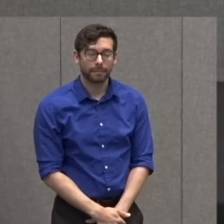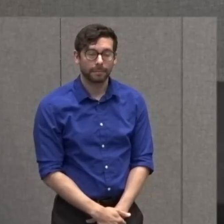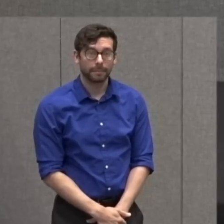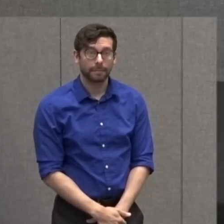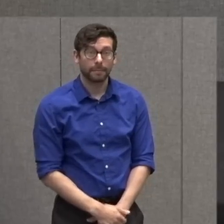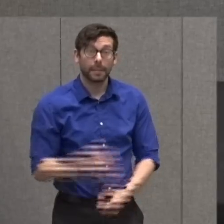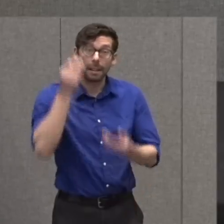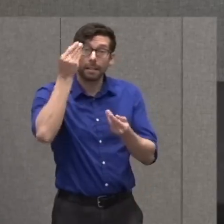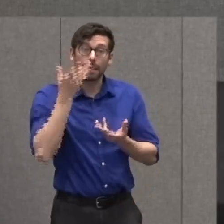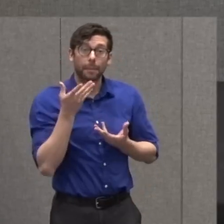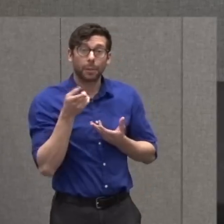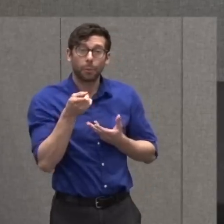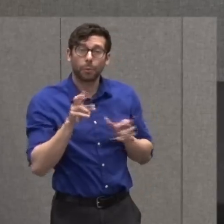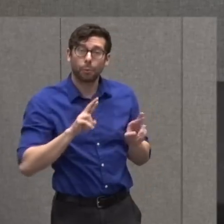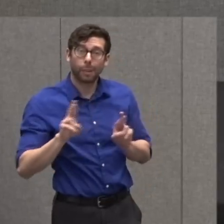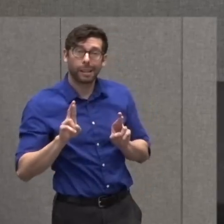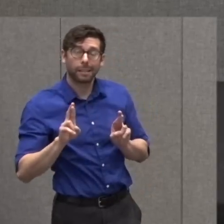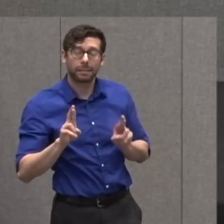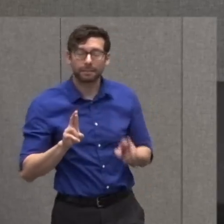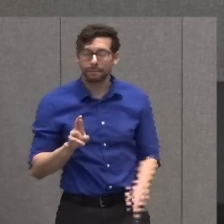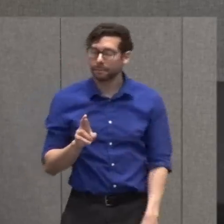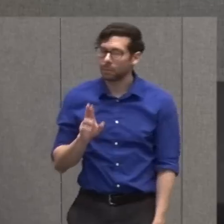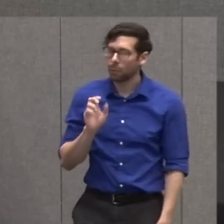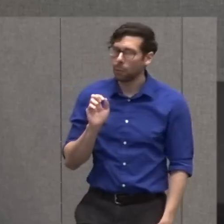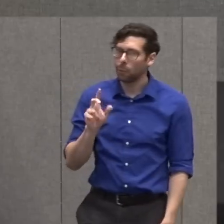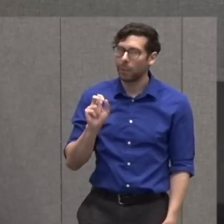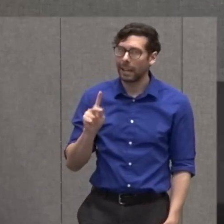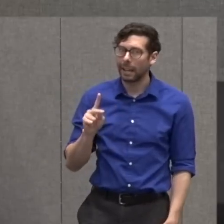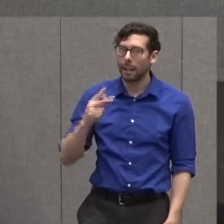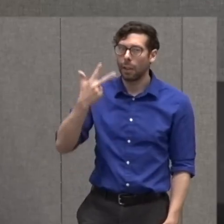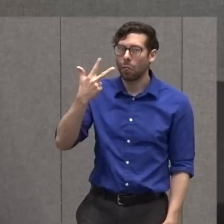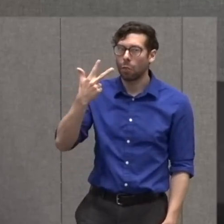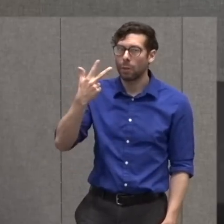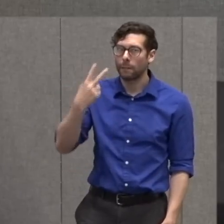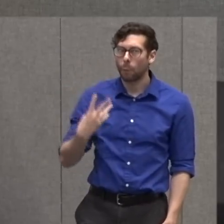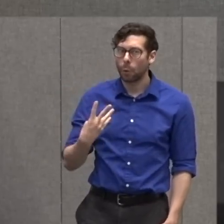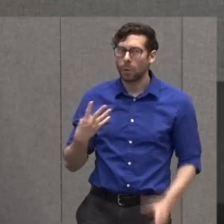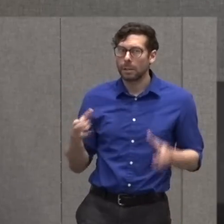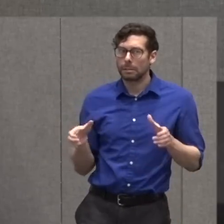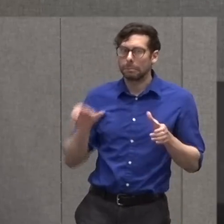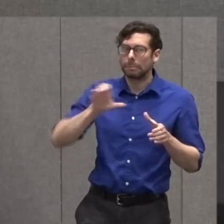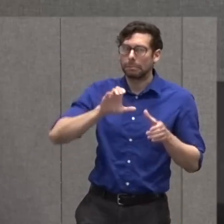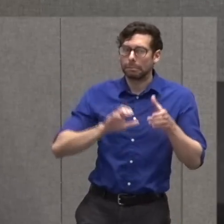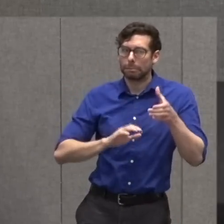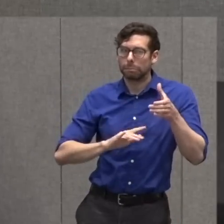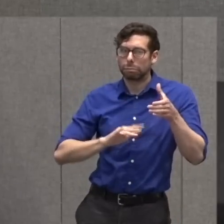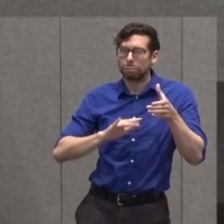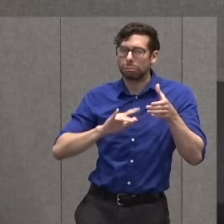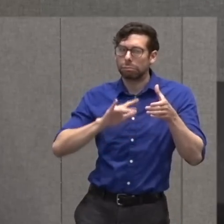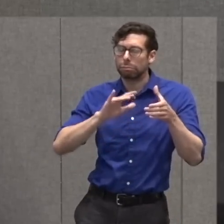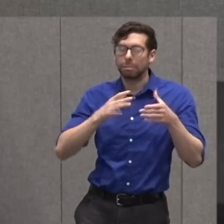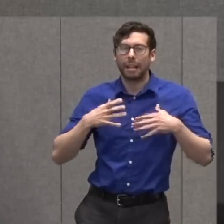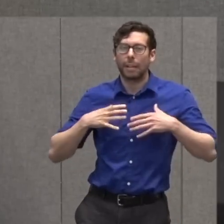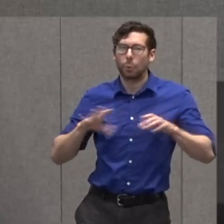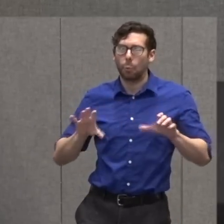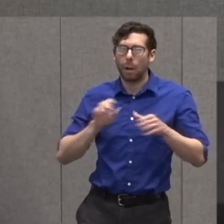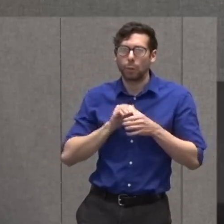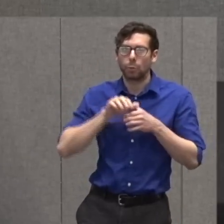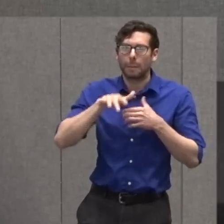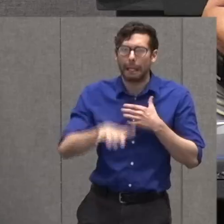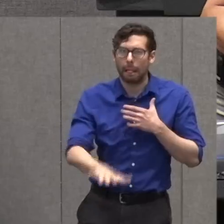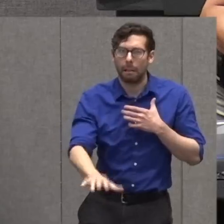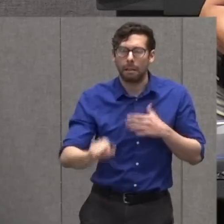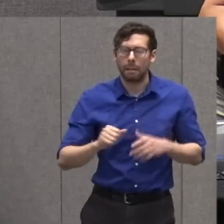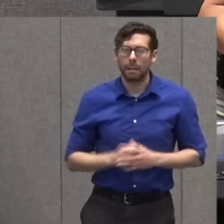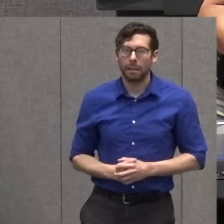Let me know when you're ready. Okay, 3/4. I'm trying to get there. I didn't want to spill. I think I need a little bit more in mine.